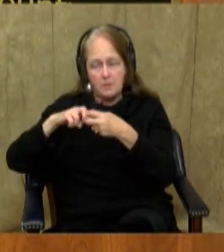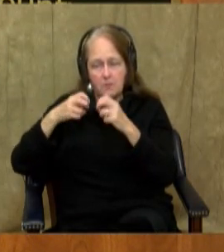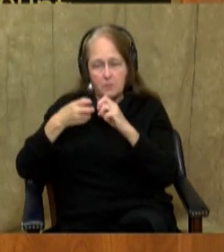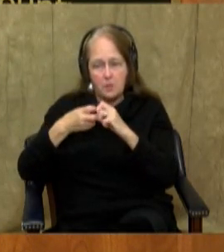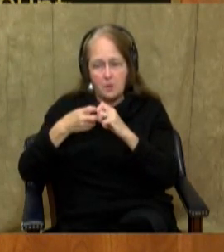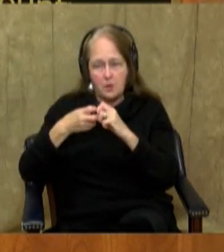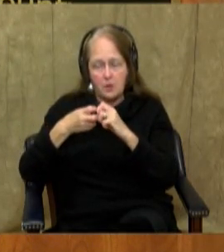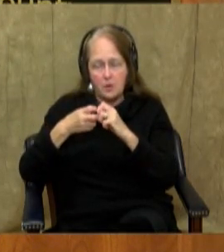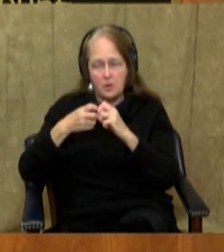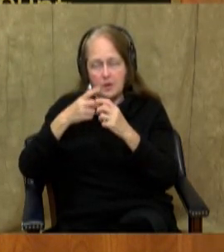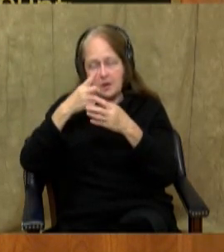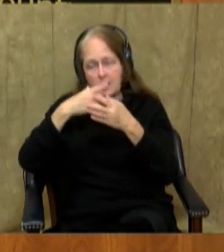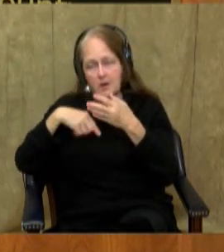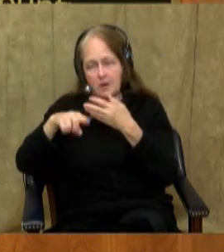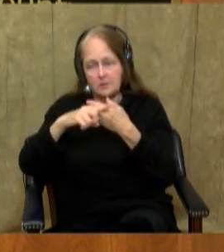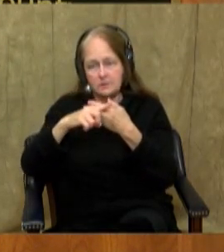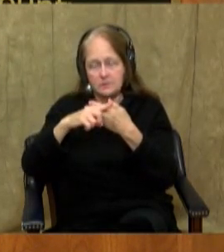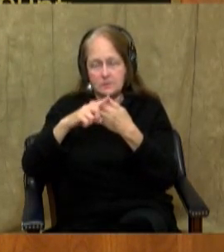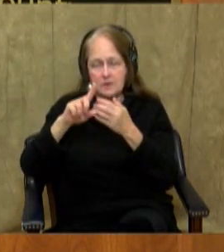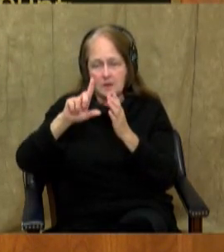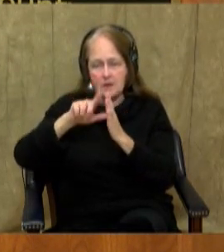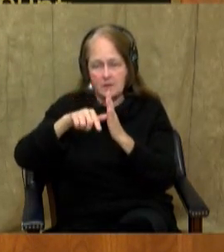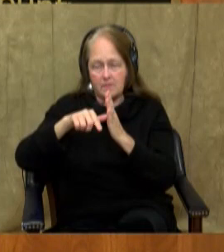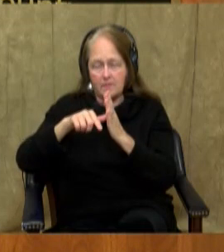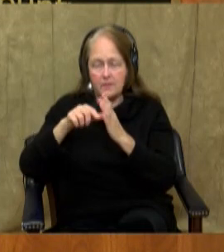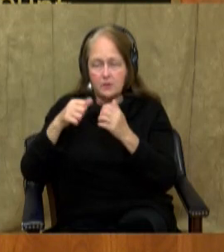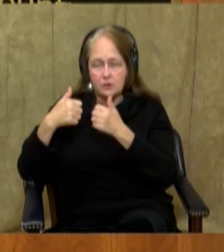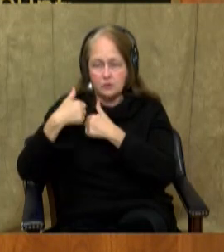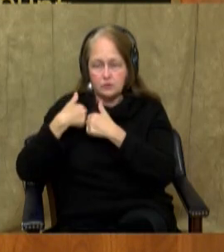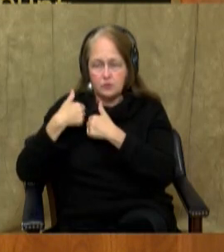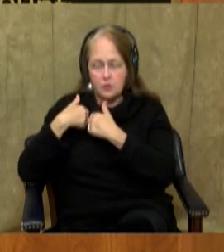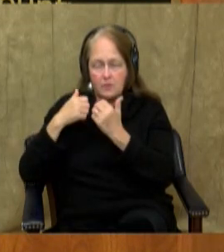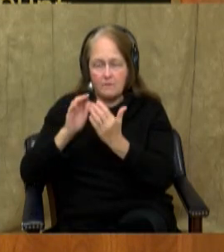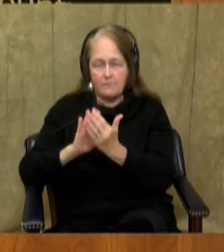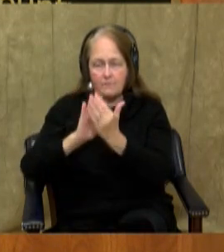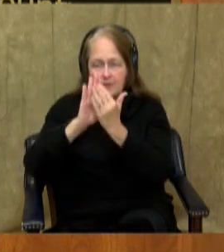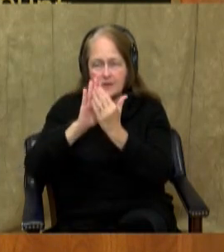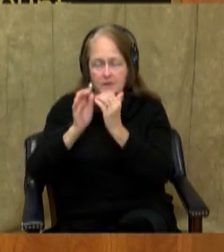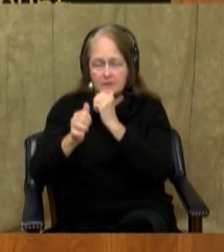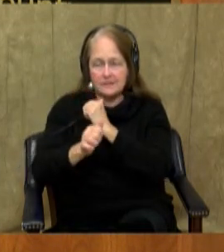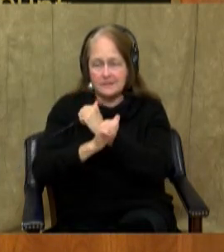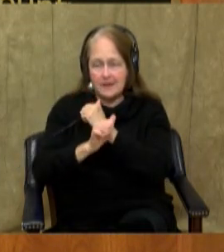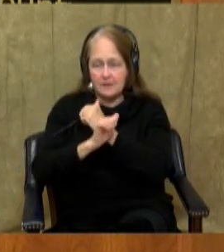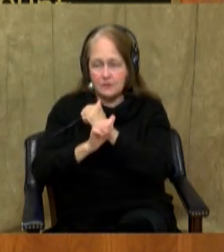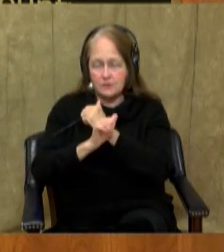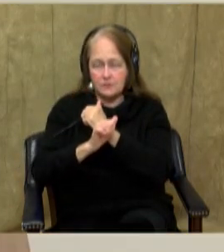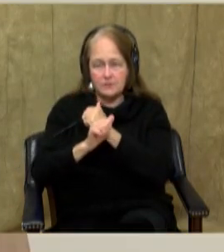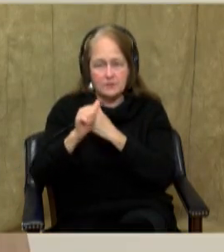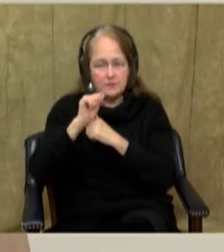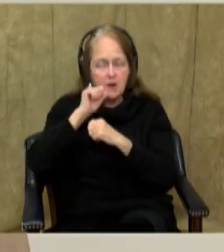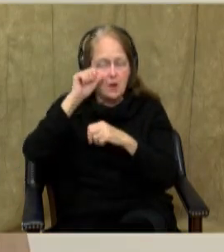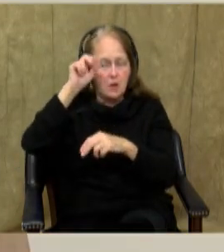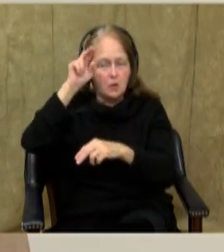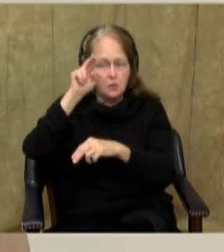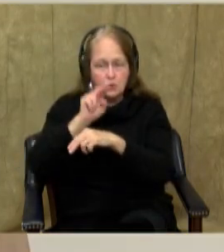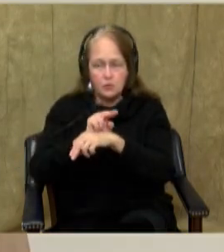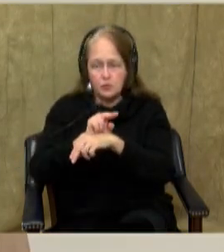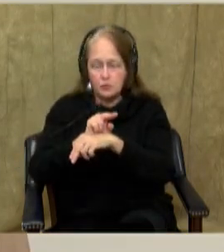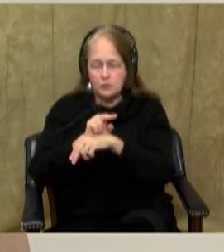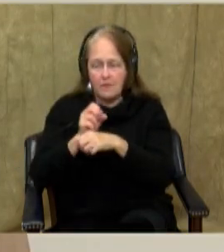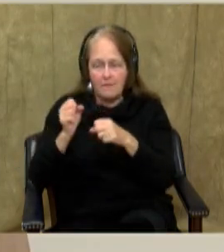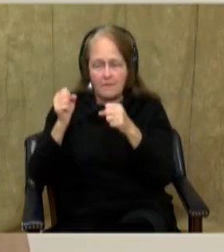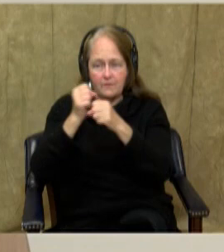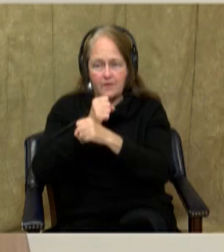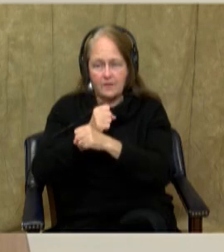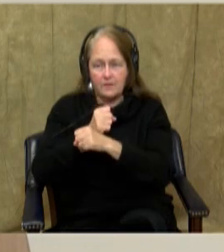into that in the next section. Soldiers, they faced constant danger because, as I said before, they were not used to this type of